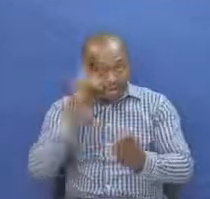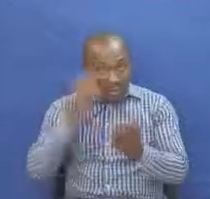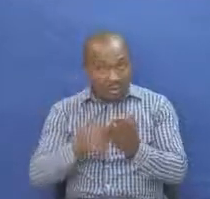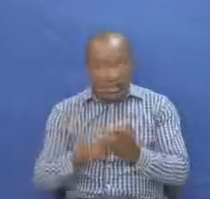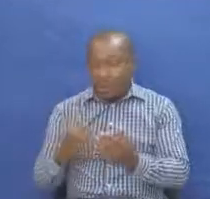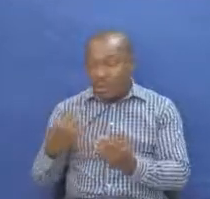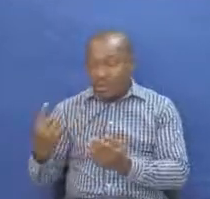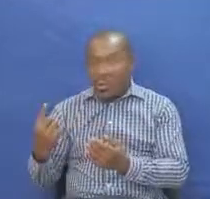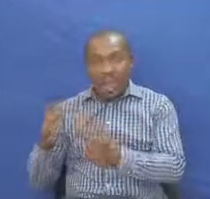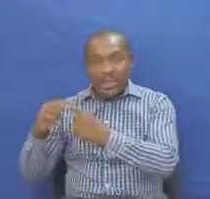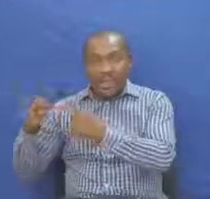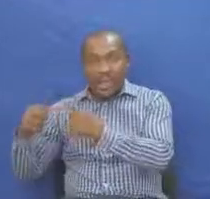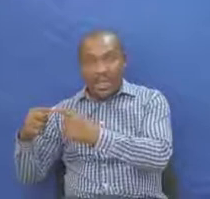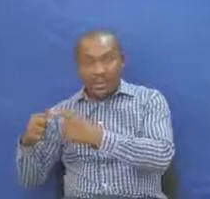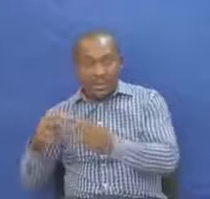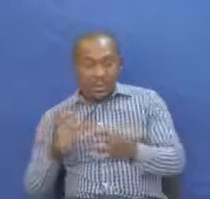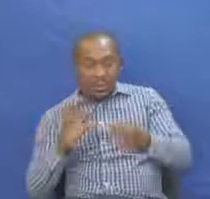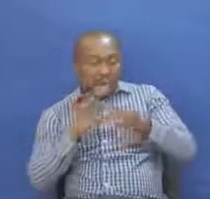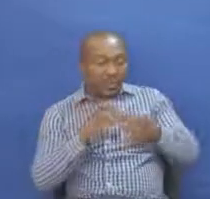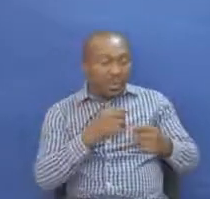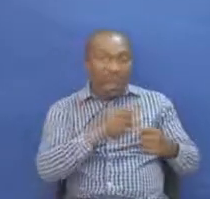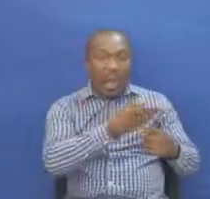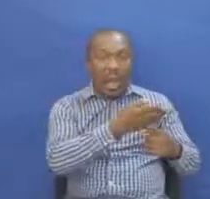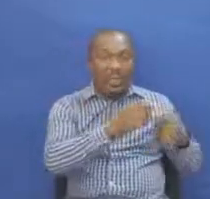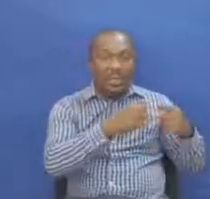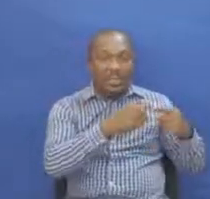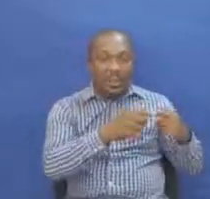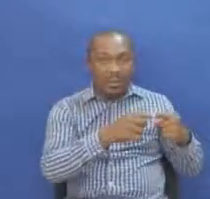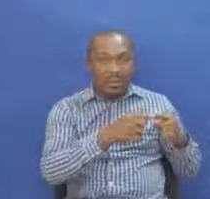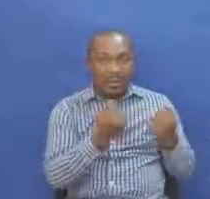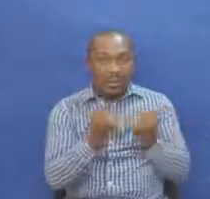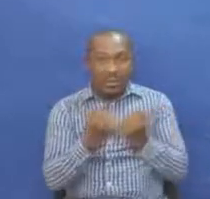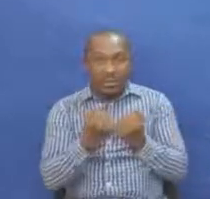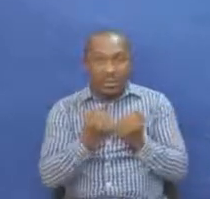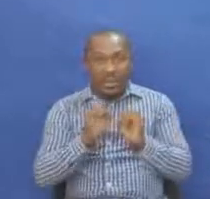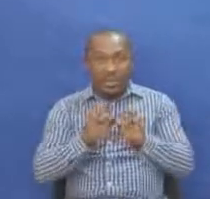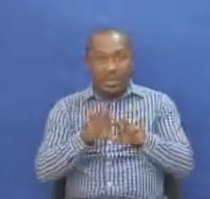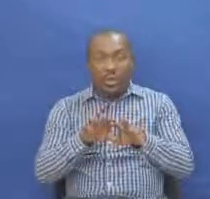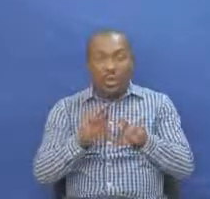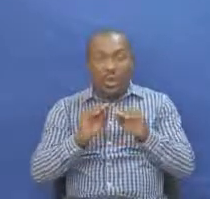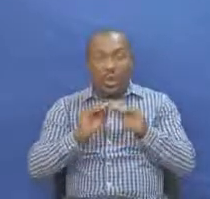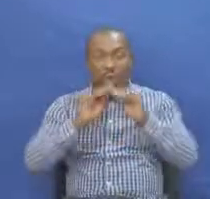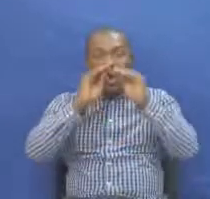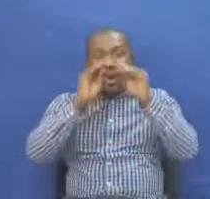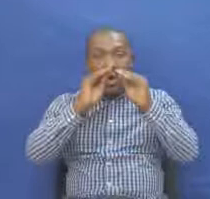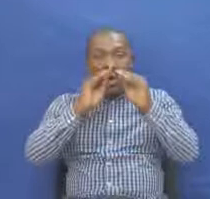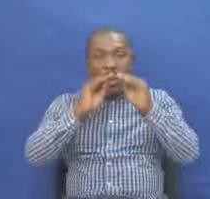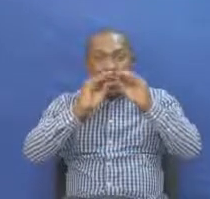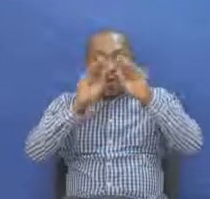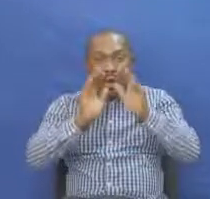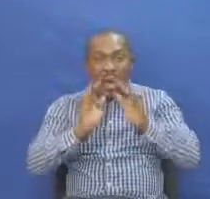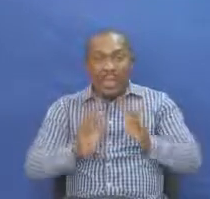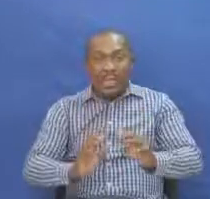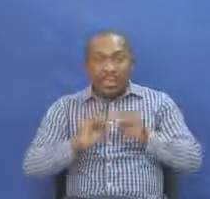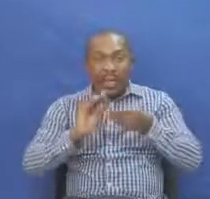with another cell. Reproduction results in the formation of new organism. But every newly produced organism is